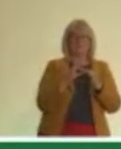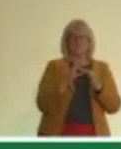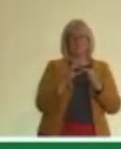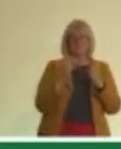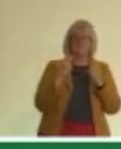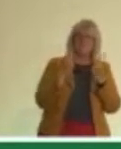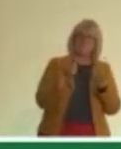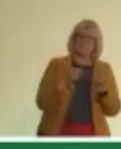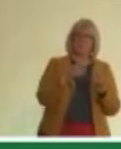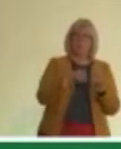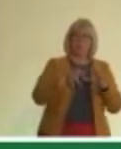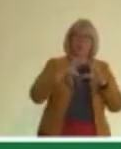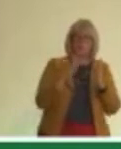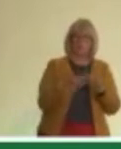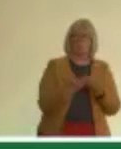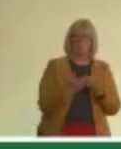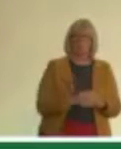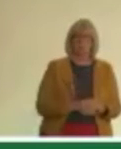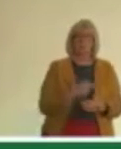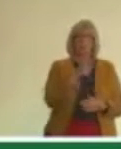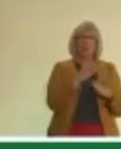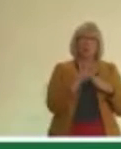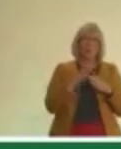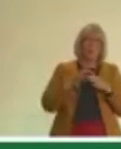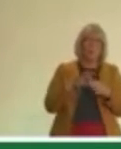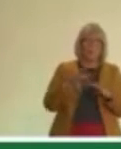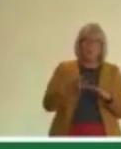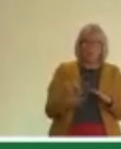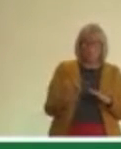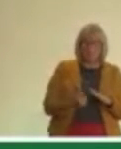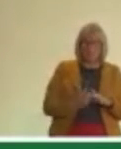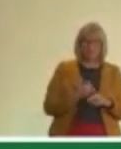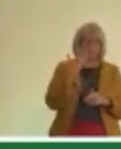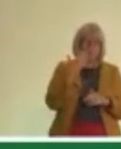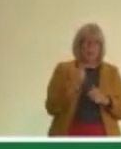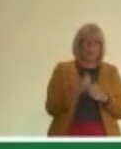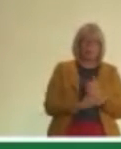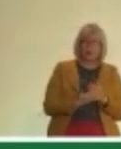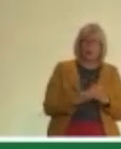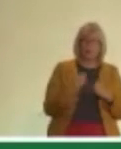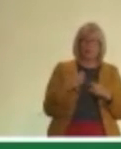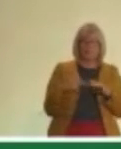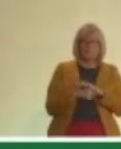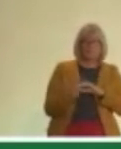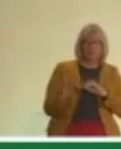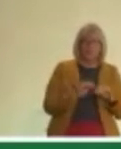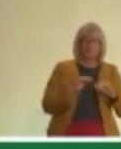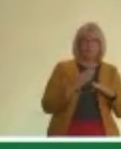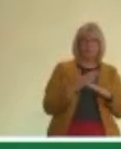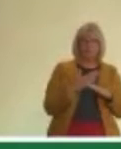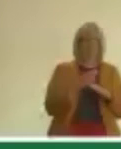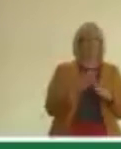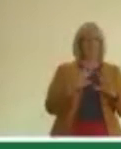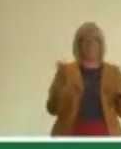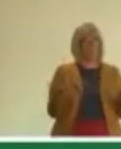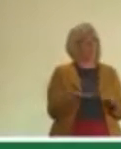group that self-describe as working with low-paid black and brown migrant workers who come from all over the world. The first time I worked with them,